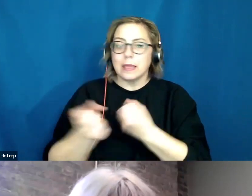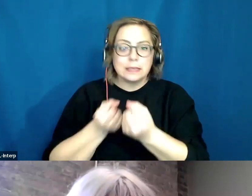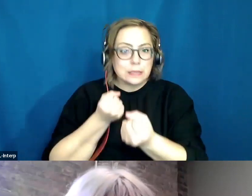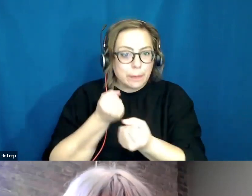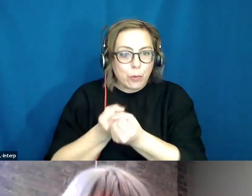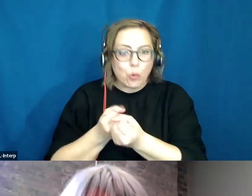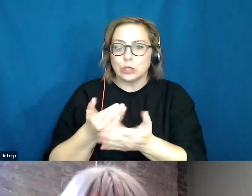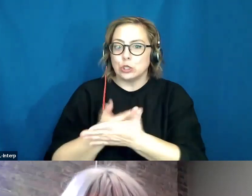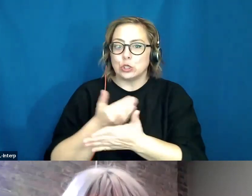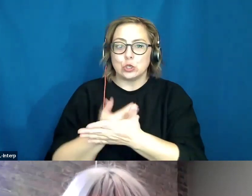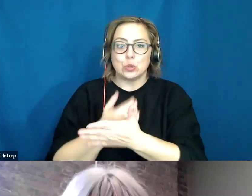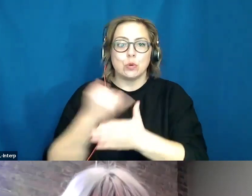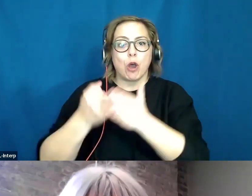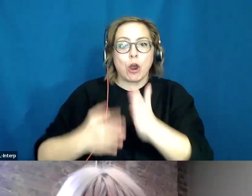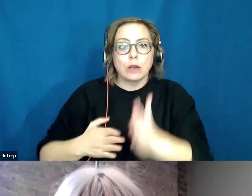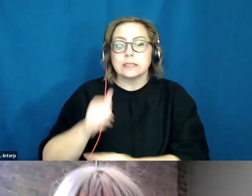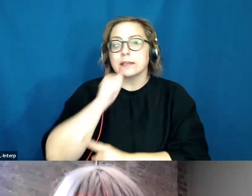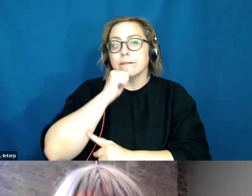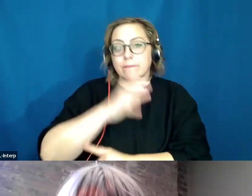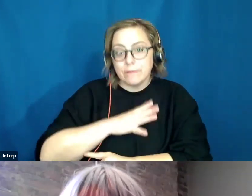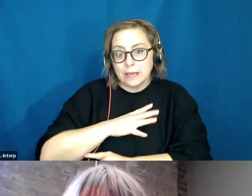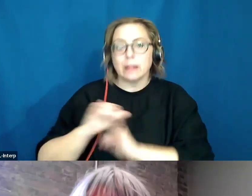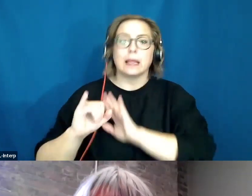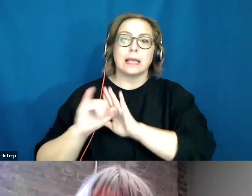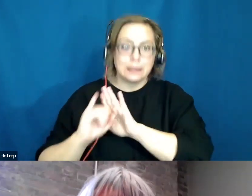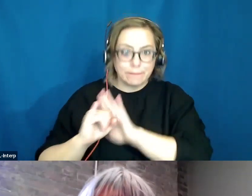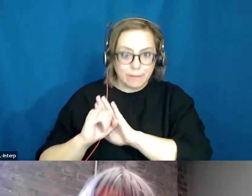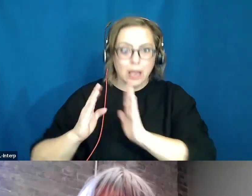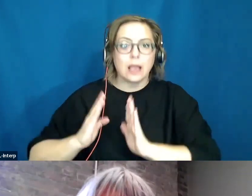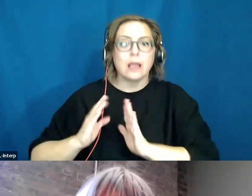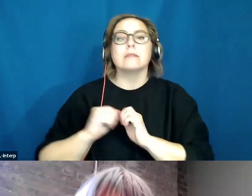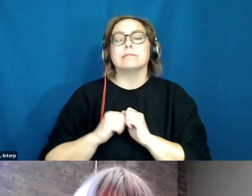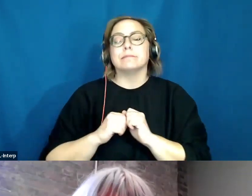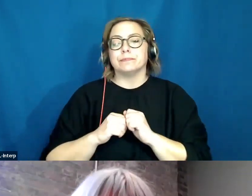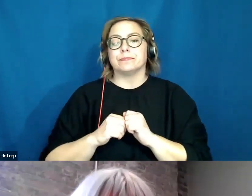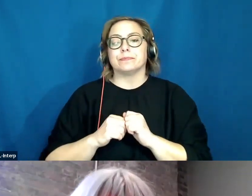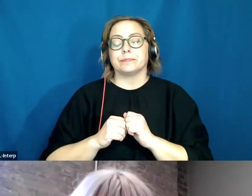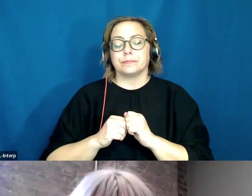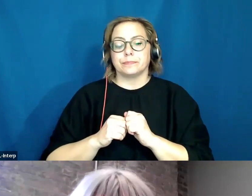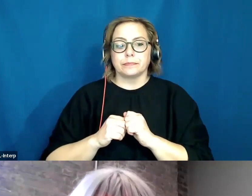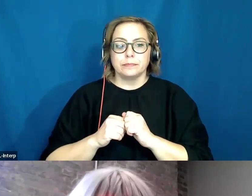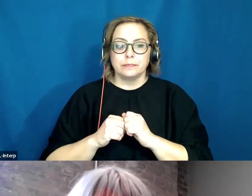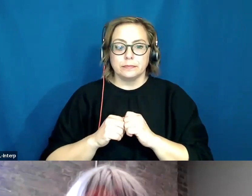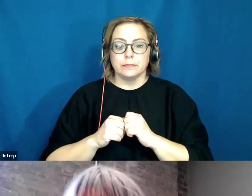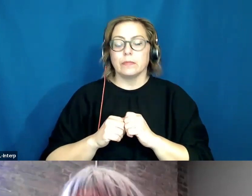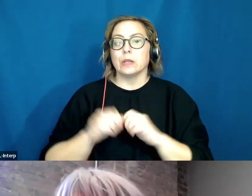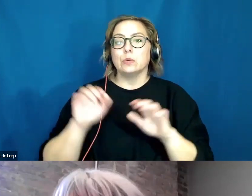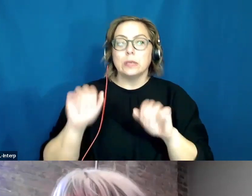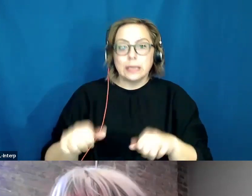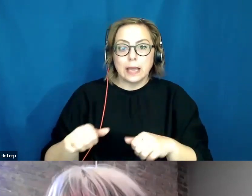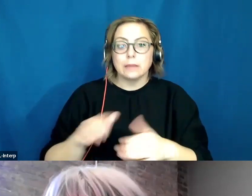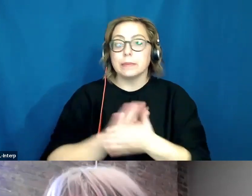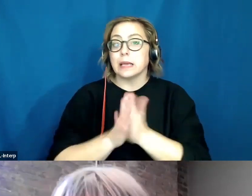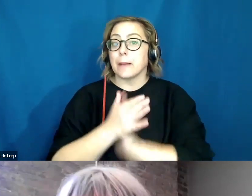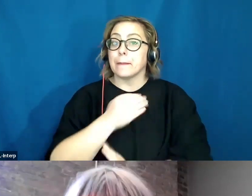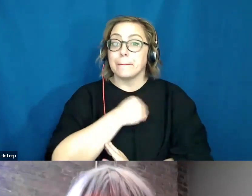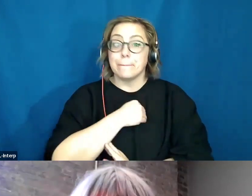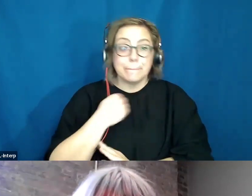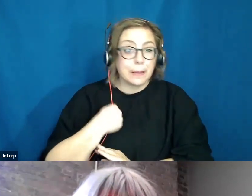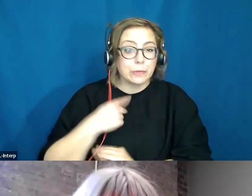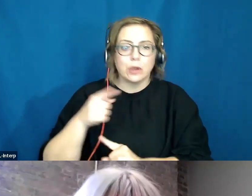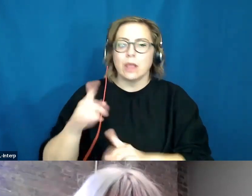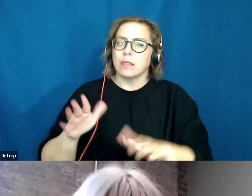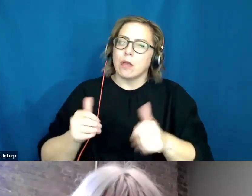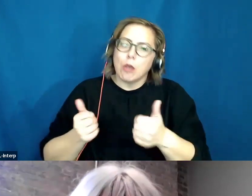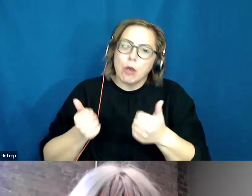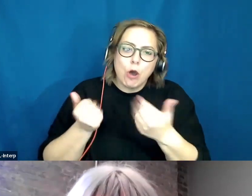emerging artists, female identifying artists. You can become a member. They have a whole bunch of workshops and they